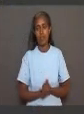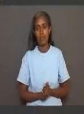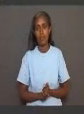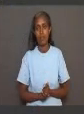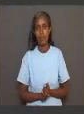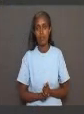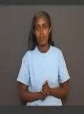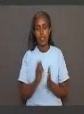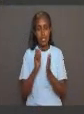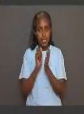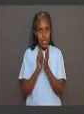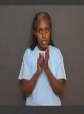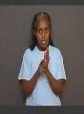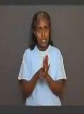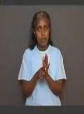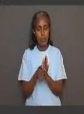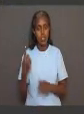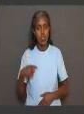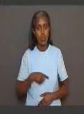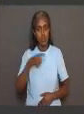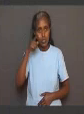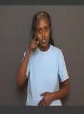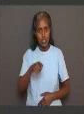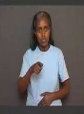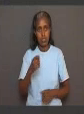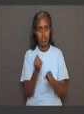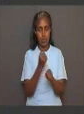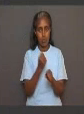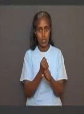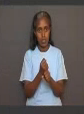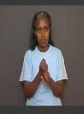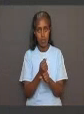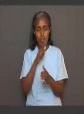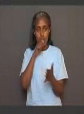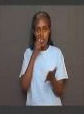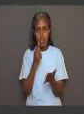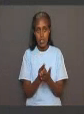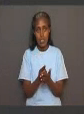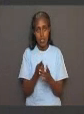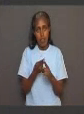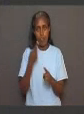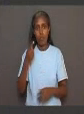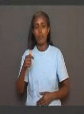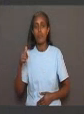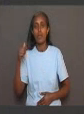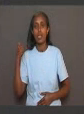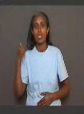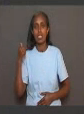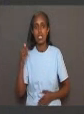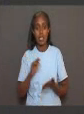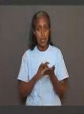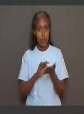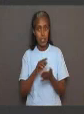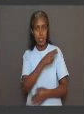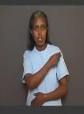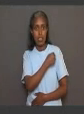In the example we just worked on, data from another medical